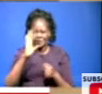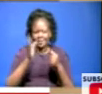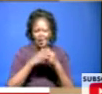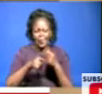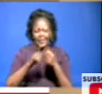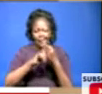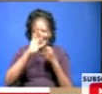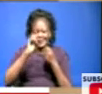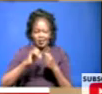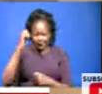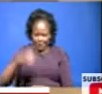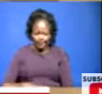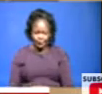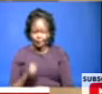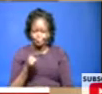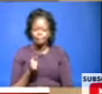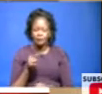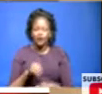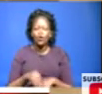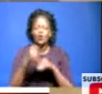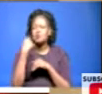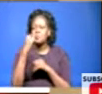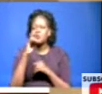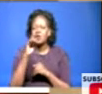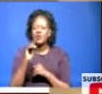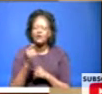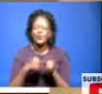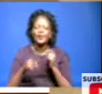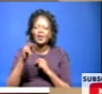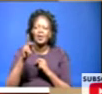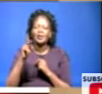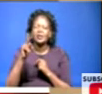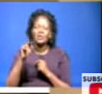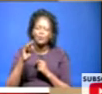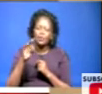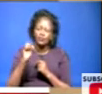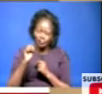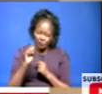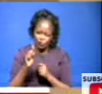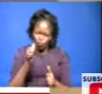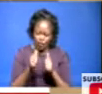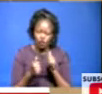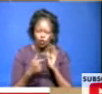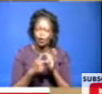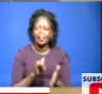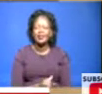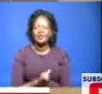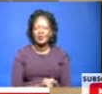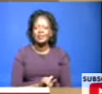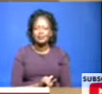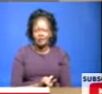9.6% this month. This is according to the latest data from the Kenya National Bureau of Statistics, which indicates that prices of